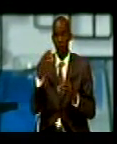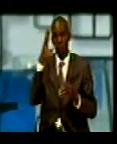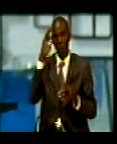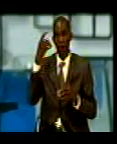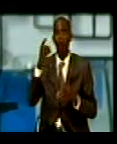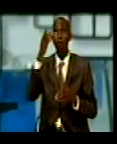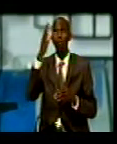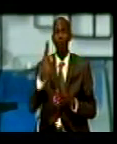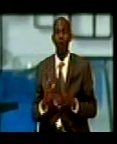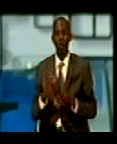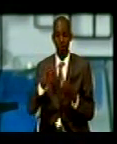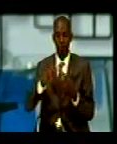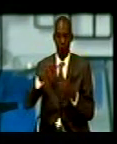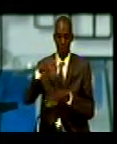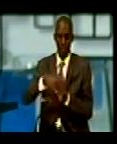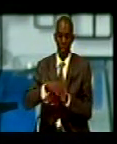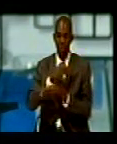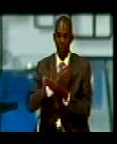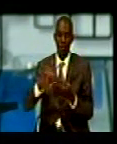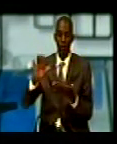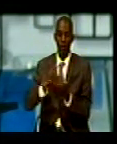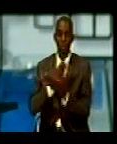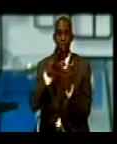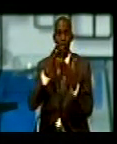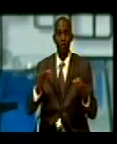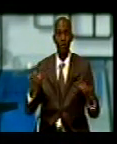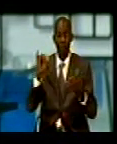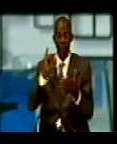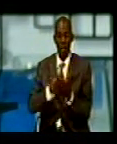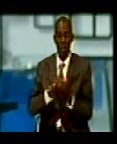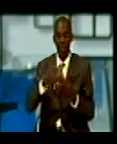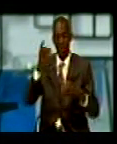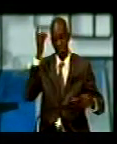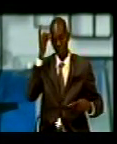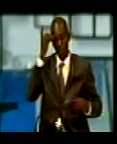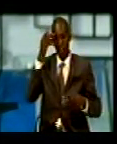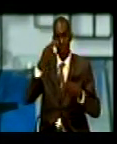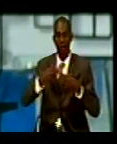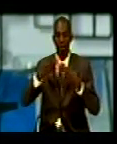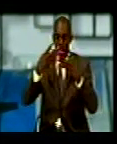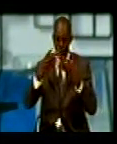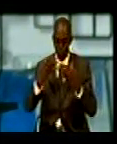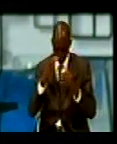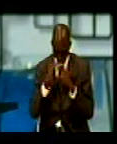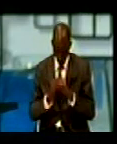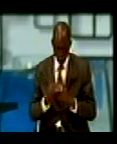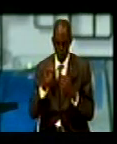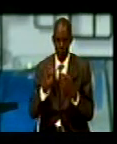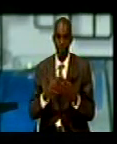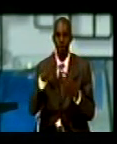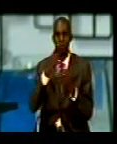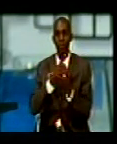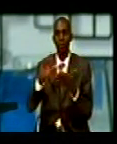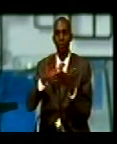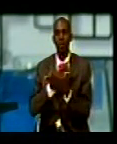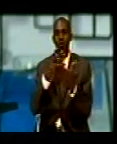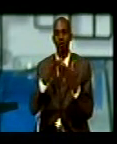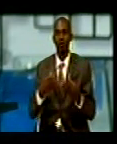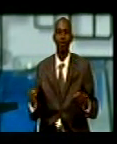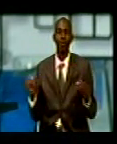divine solution, that name bowed to divine solution. Amen. Another from